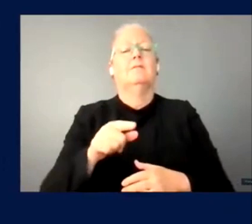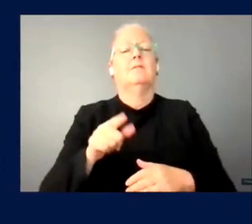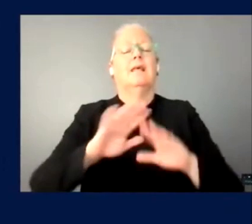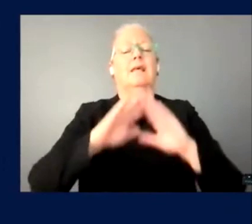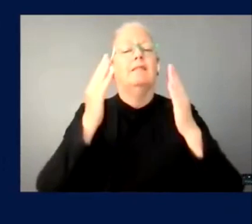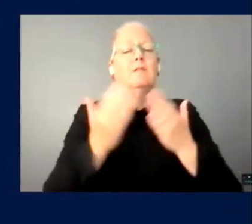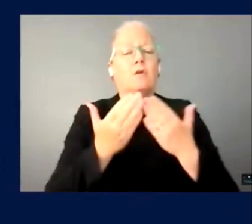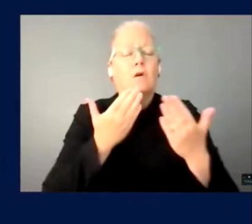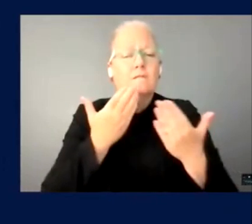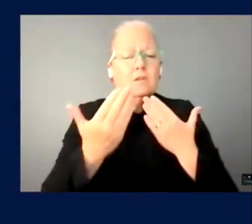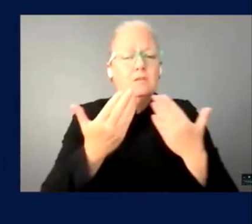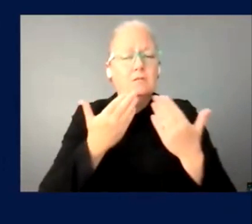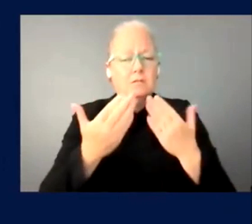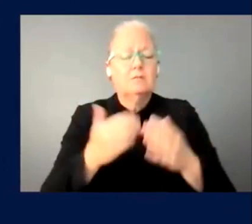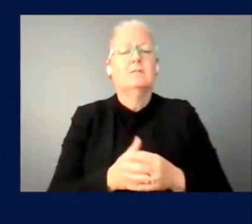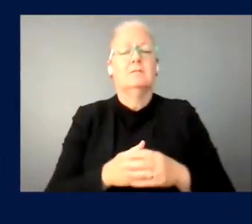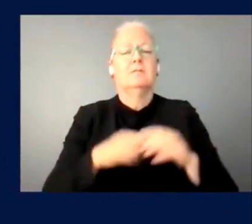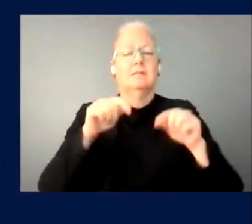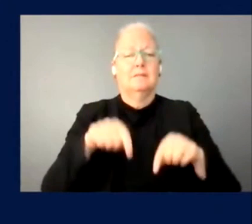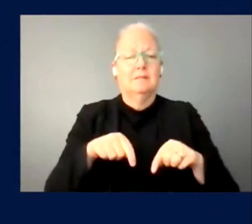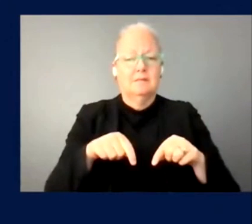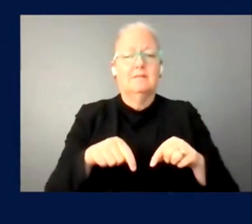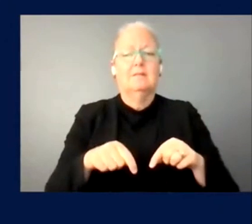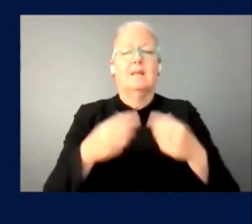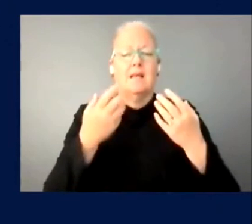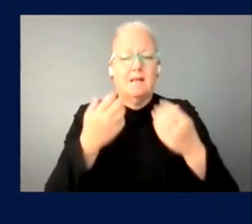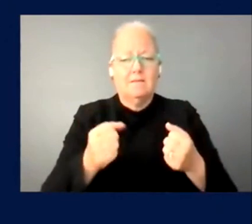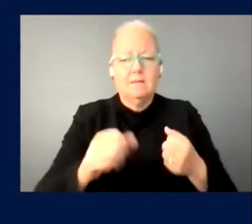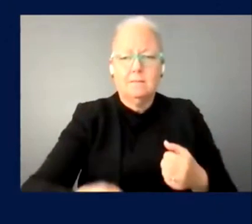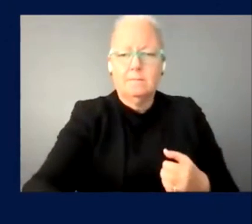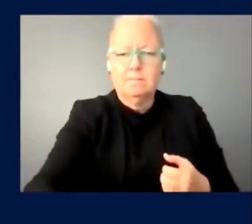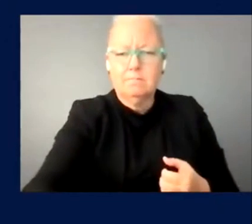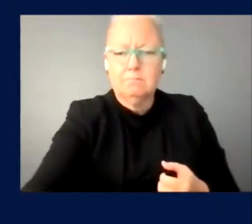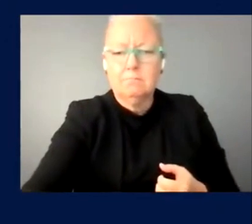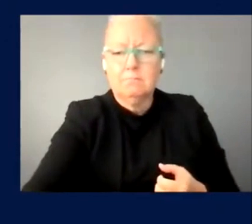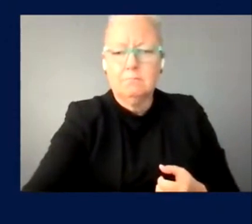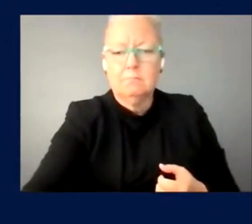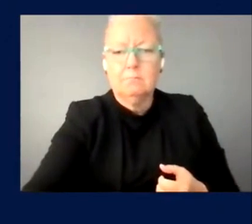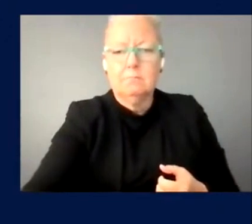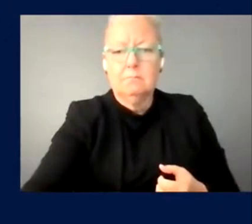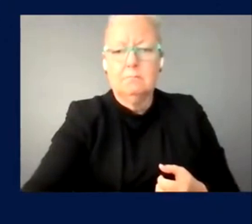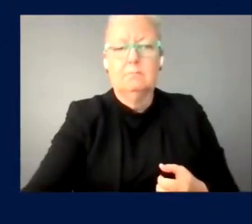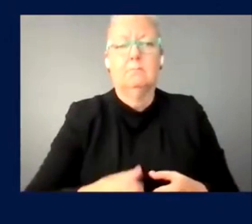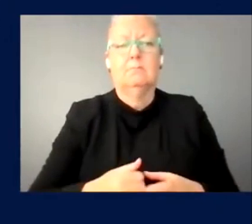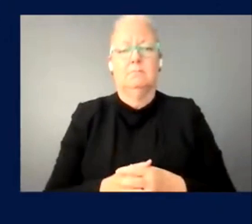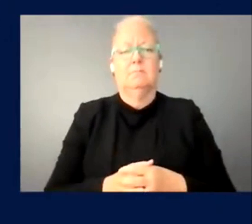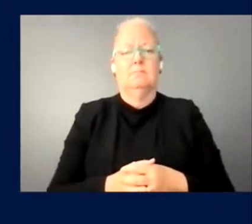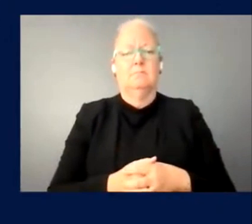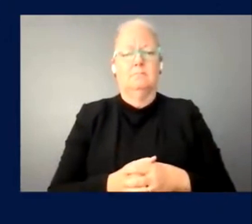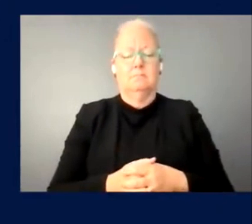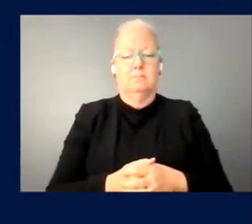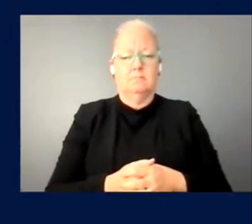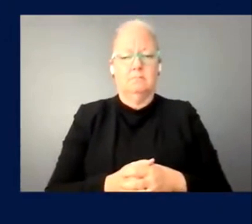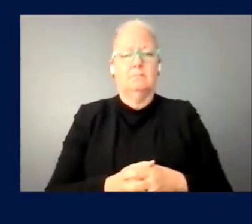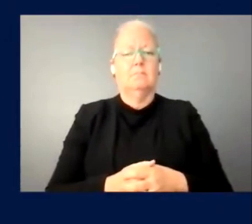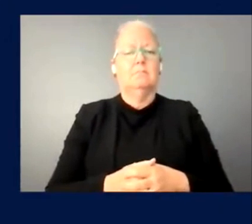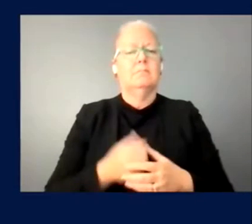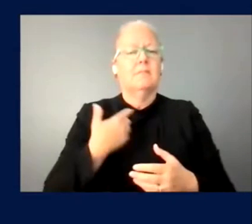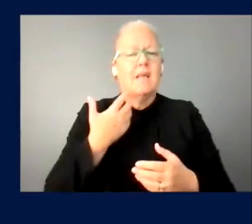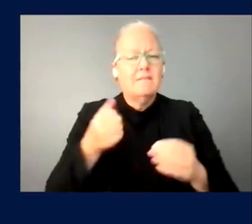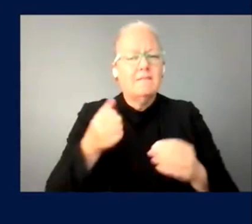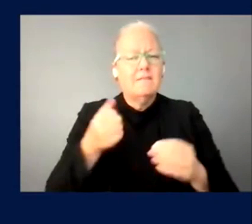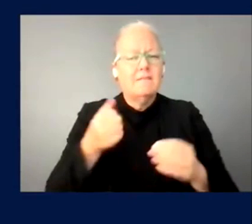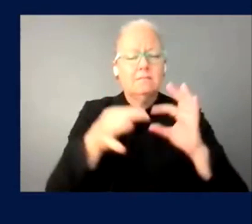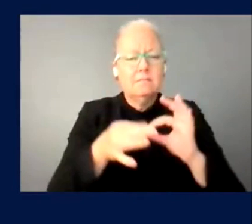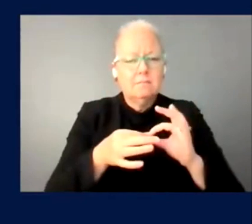session will be led by me, Isobel Robins, CAFE's Research Officer, and I'll also be joined by a few disabled